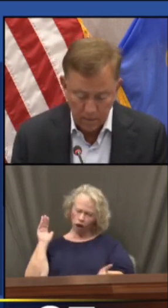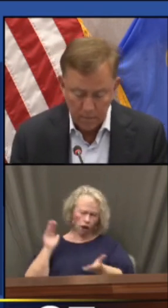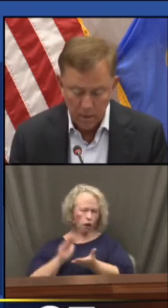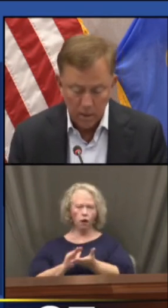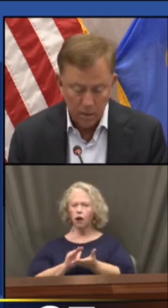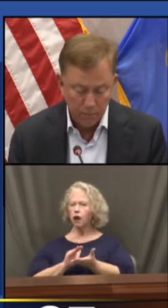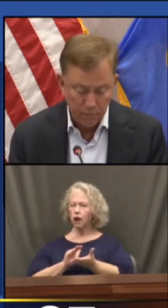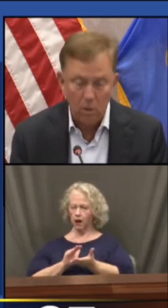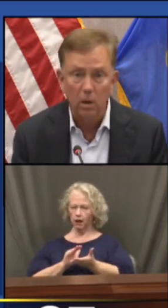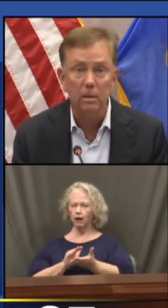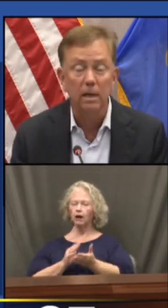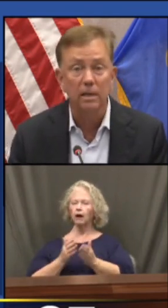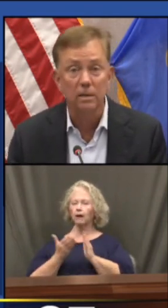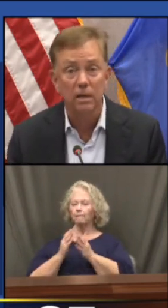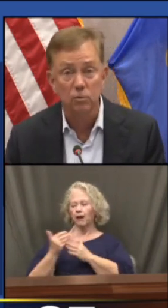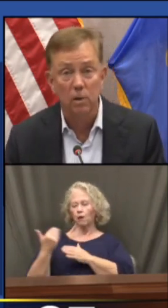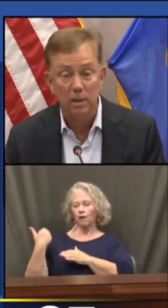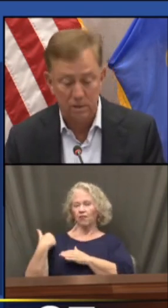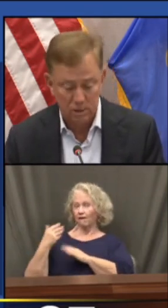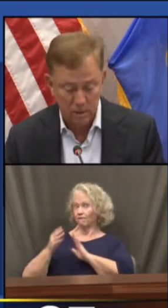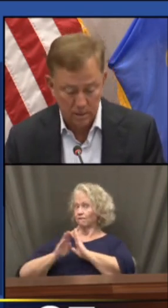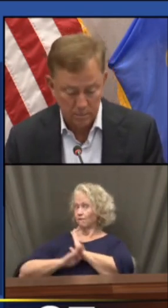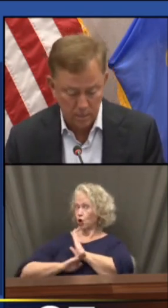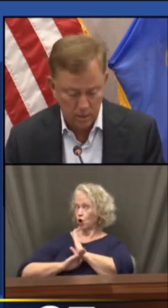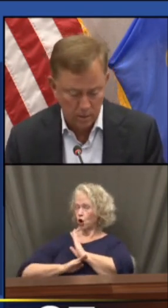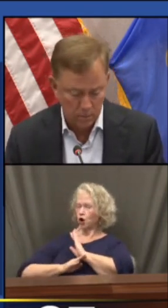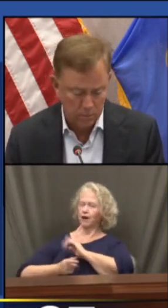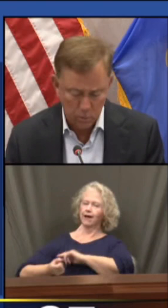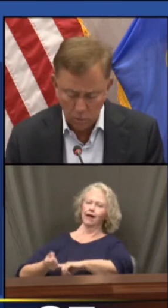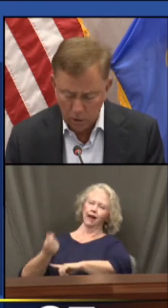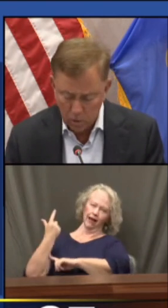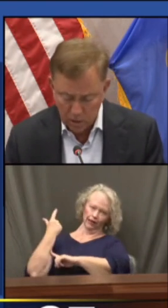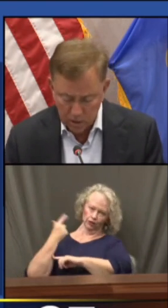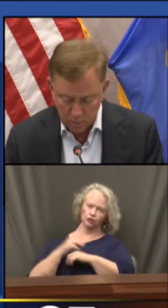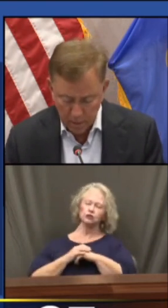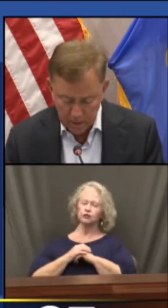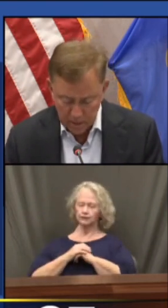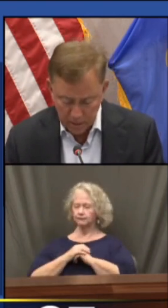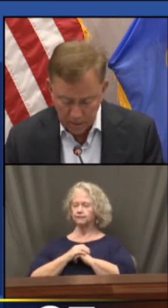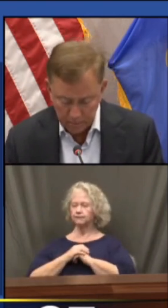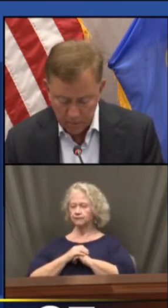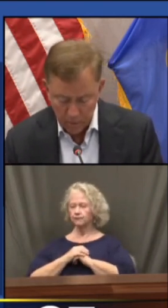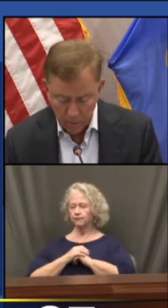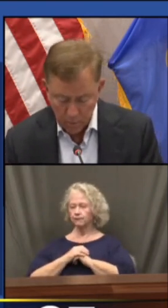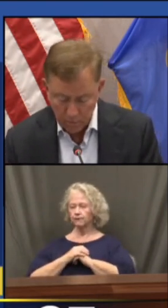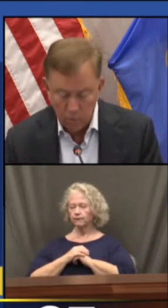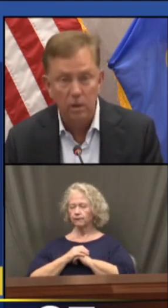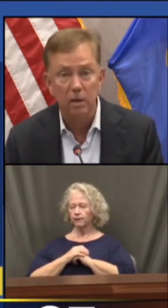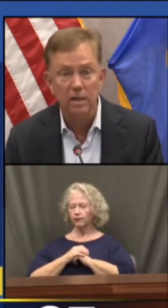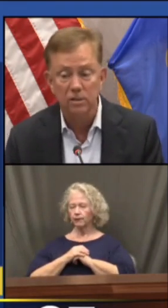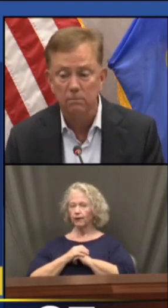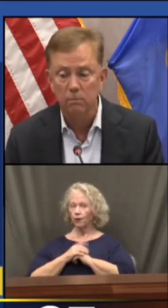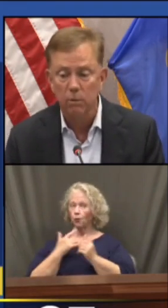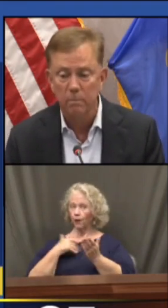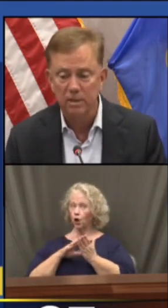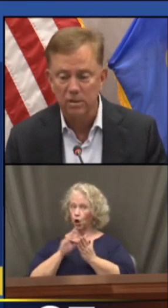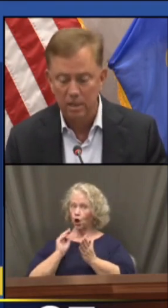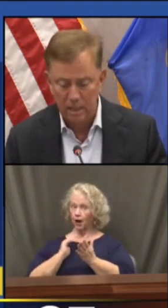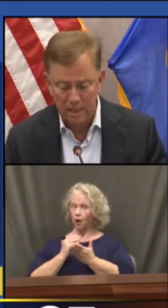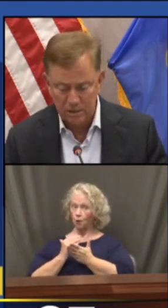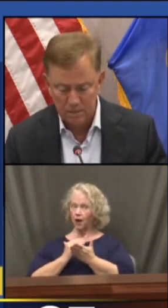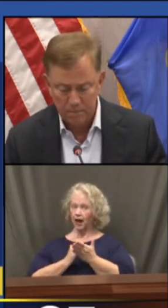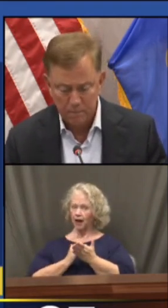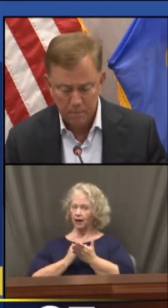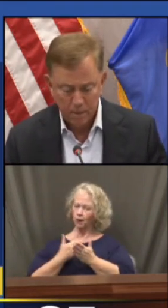in the fall and as well as, early on in this pandemic. We've learned our lesson. We're best